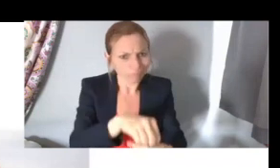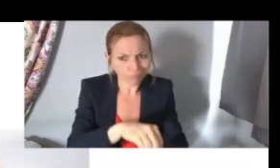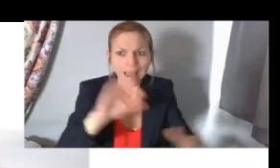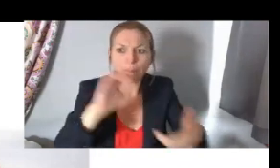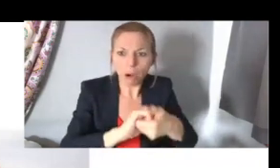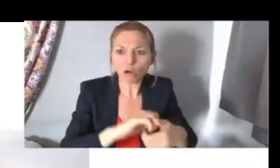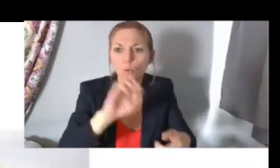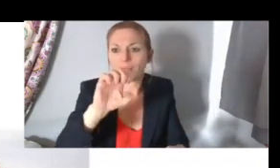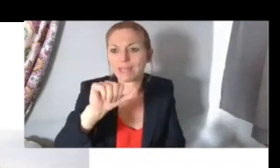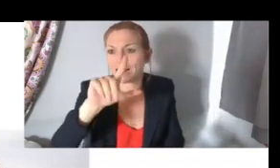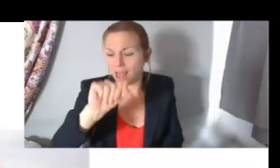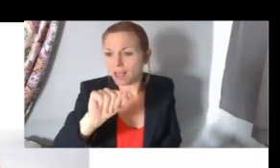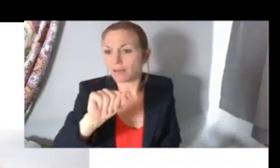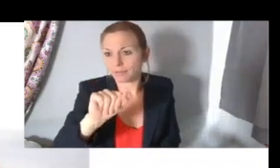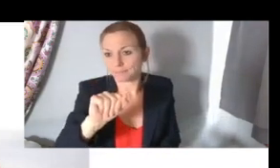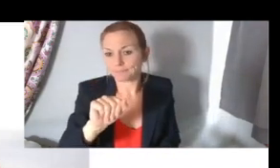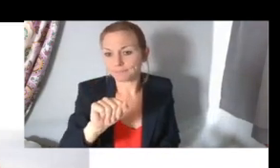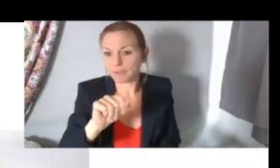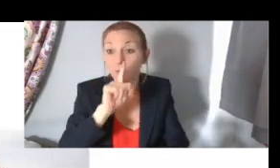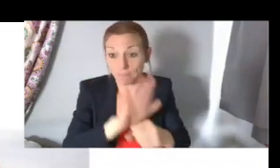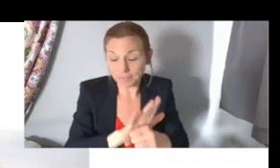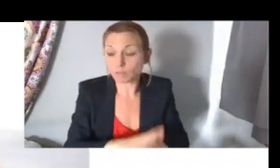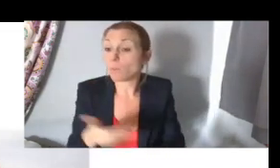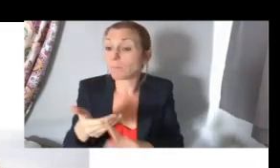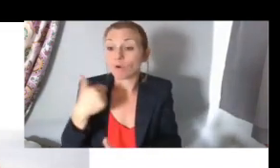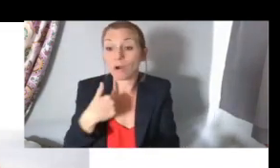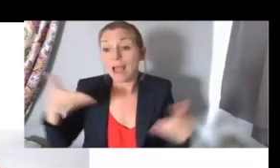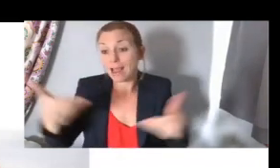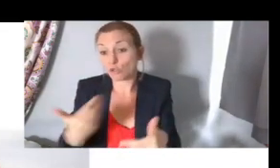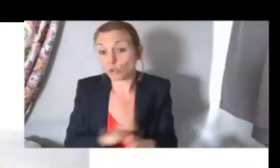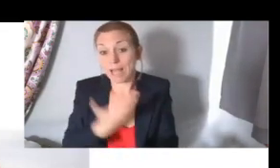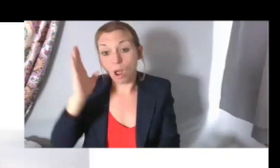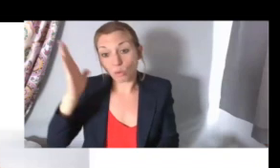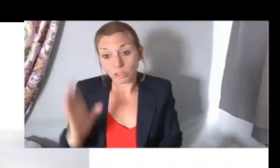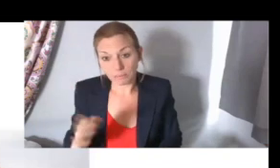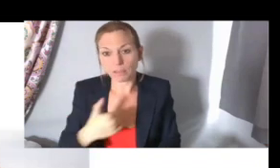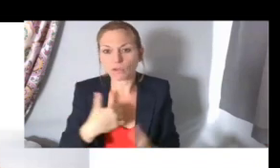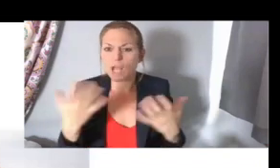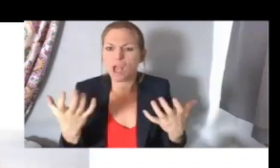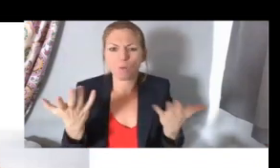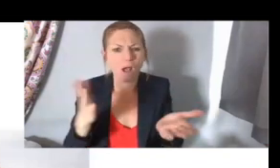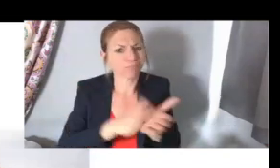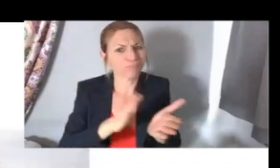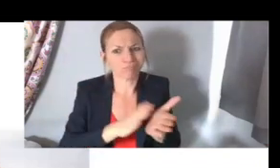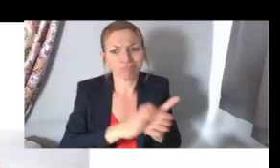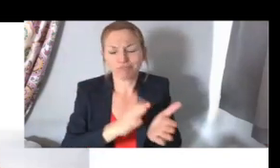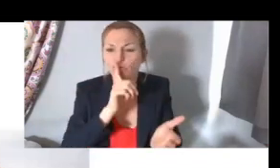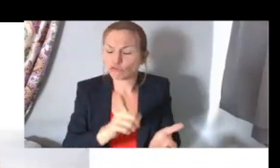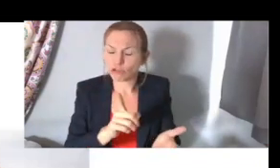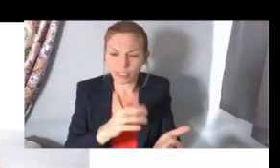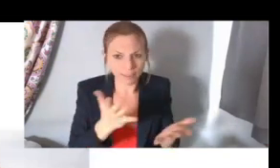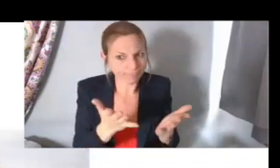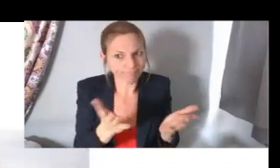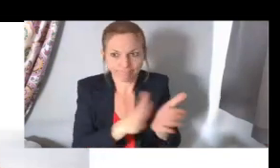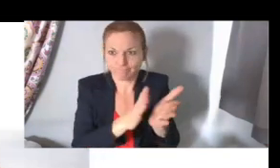webinar. Before I introduce our speakers, I'd like to give a shout out to our Director of Research and a New